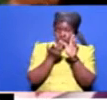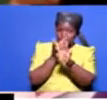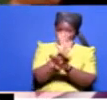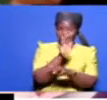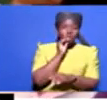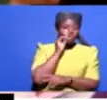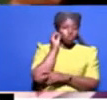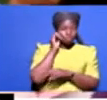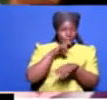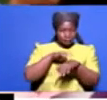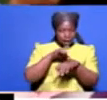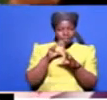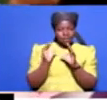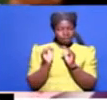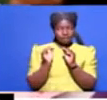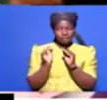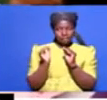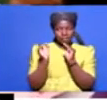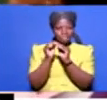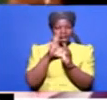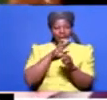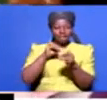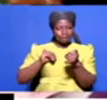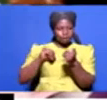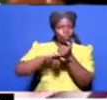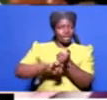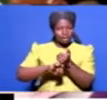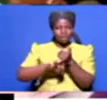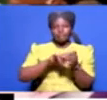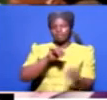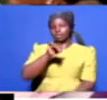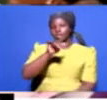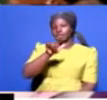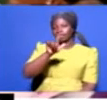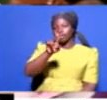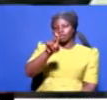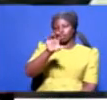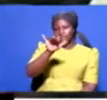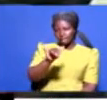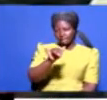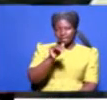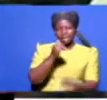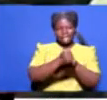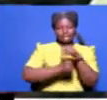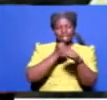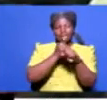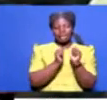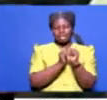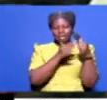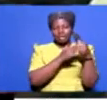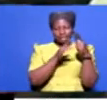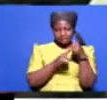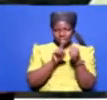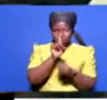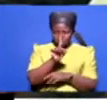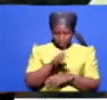he met and wedded Lucy Muthoni in the year 1961. Their